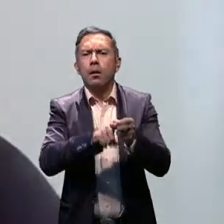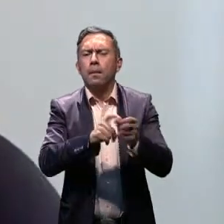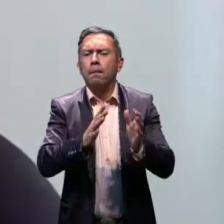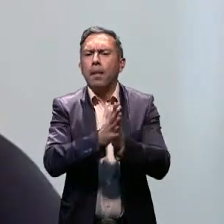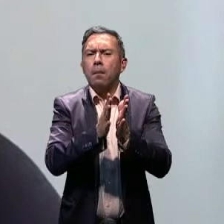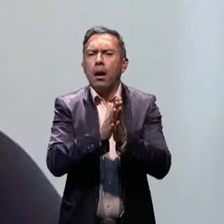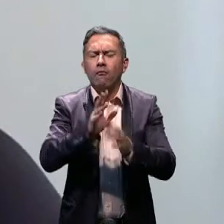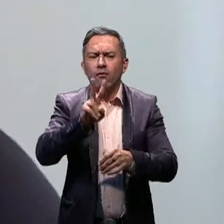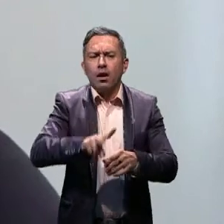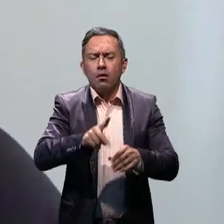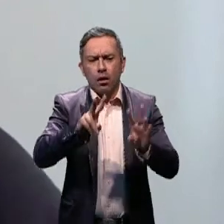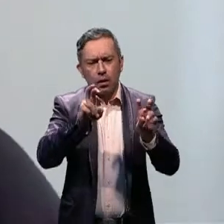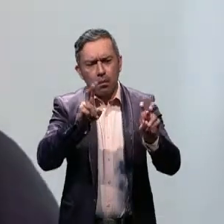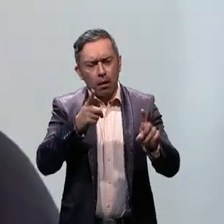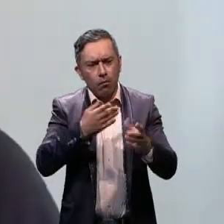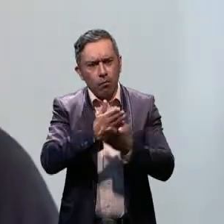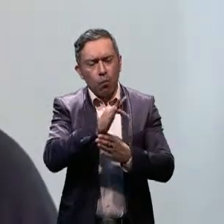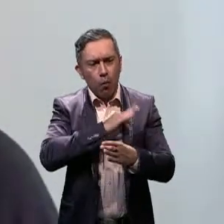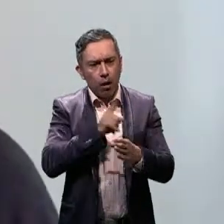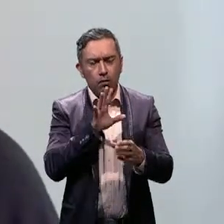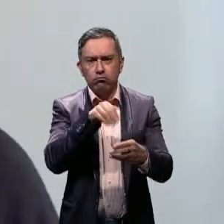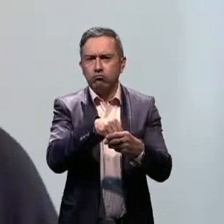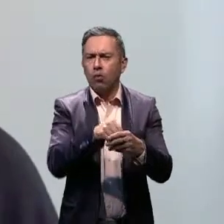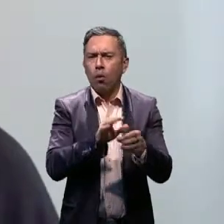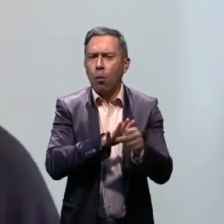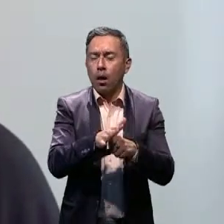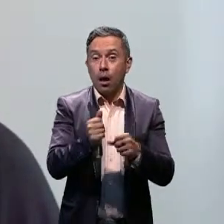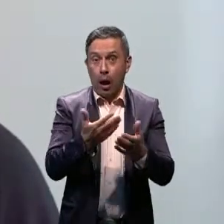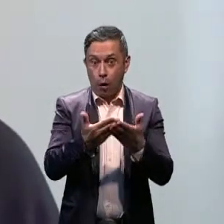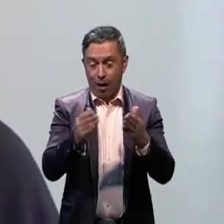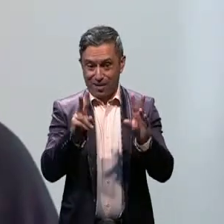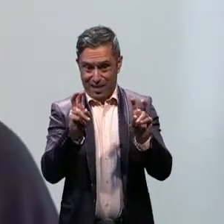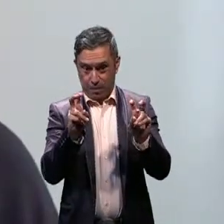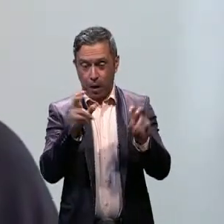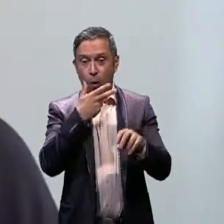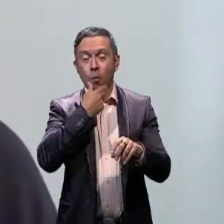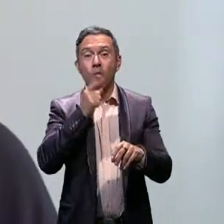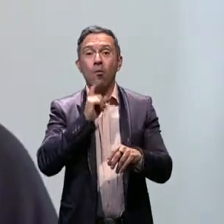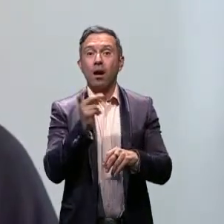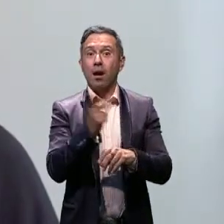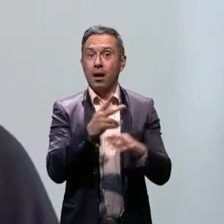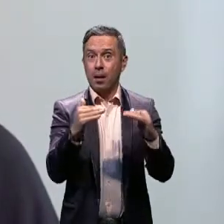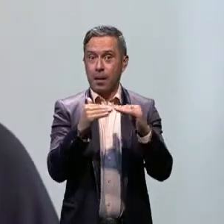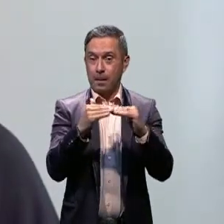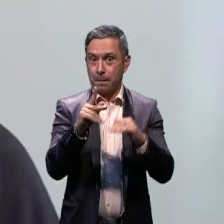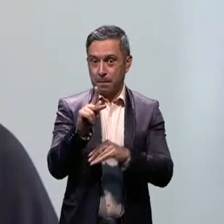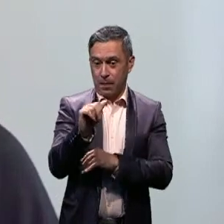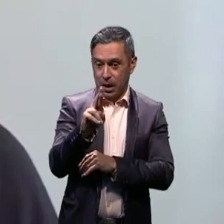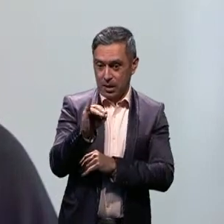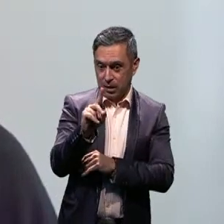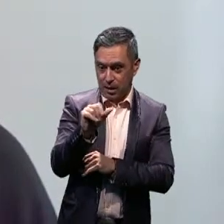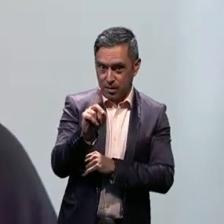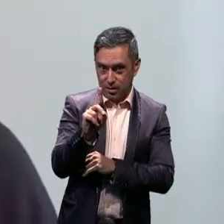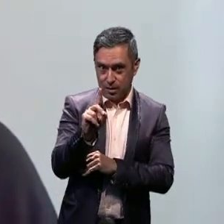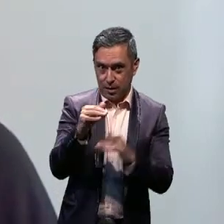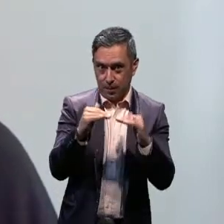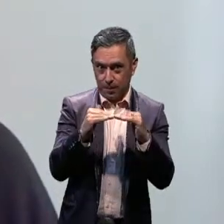of women in a more ample way. And this way, when we talk about parity, we can understand